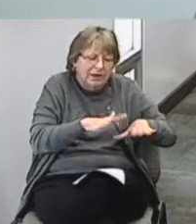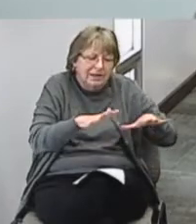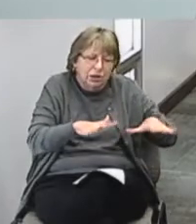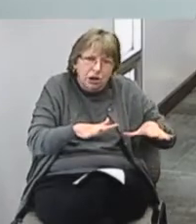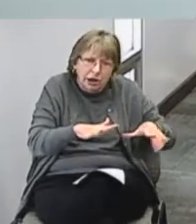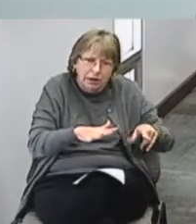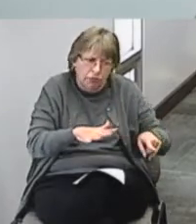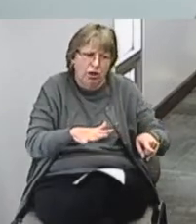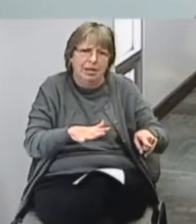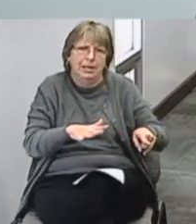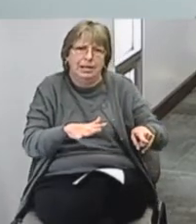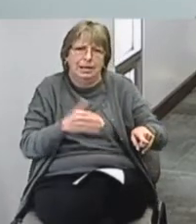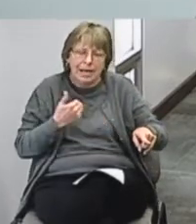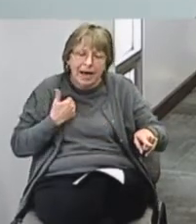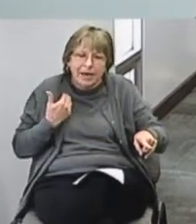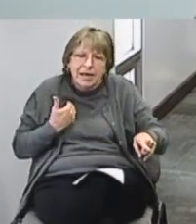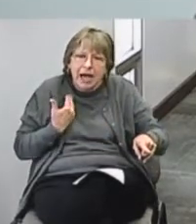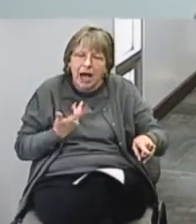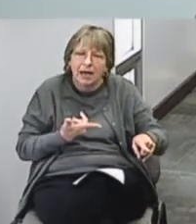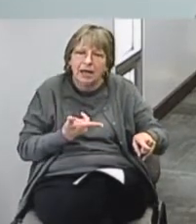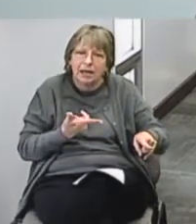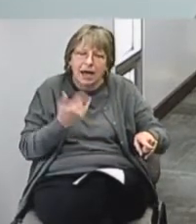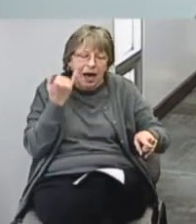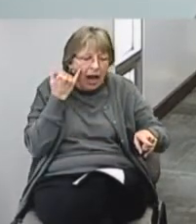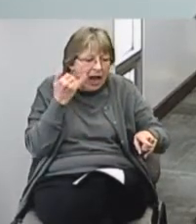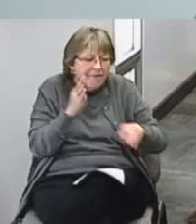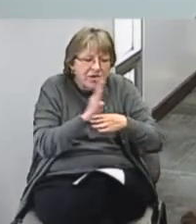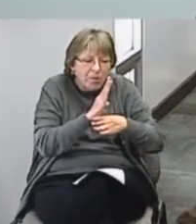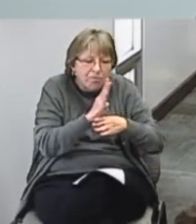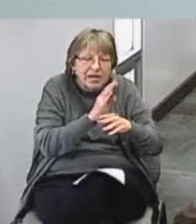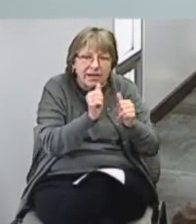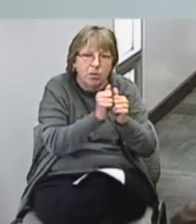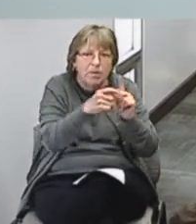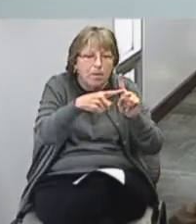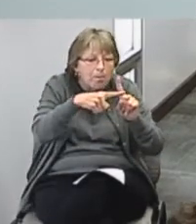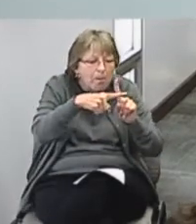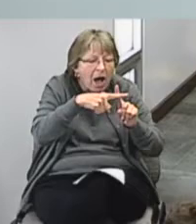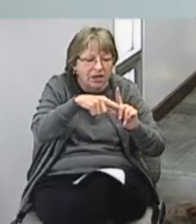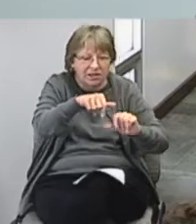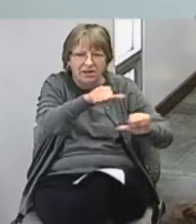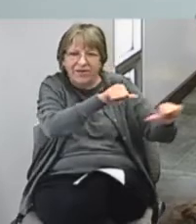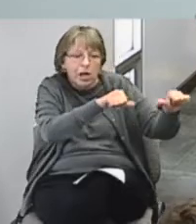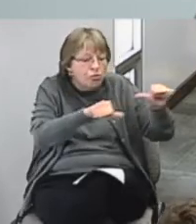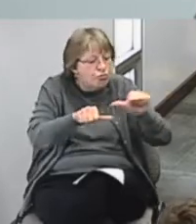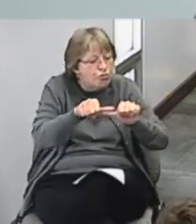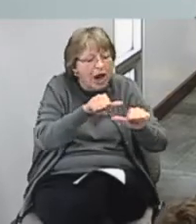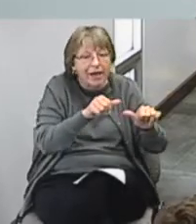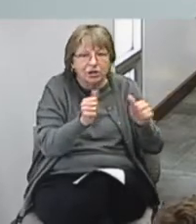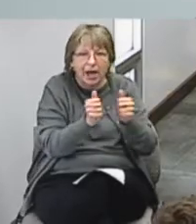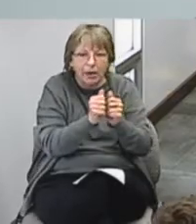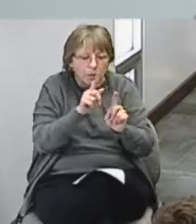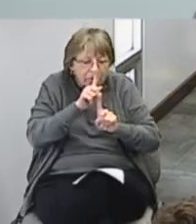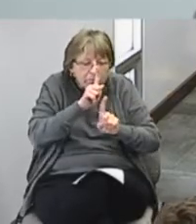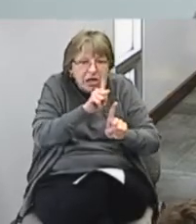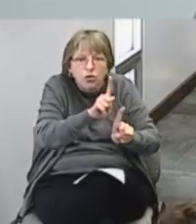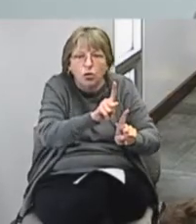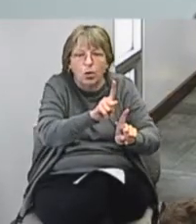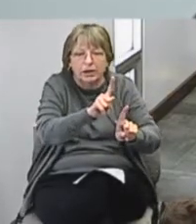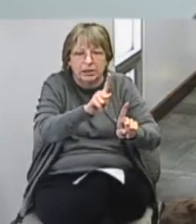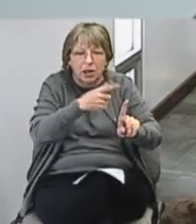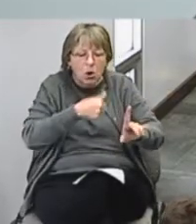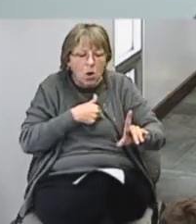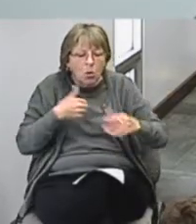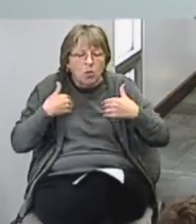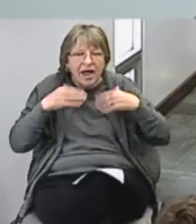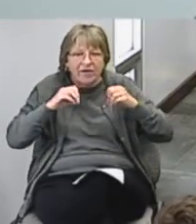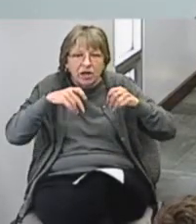in particular. If you keep them occupied with positive interaction and with mentors, we have a